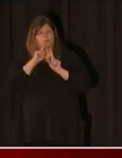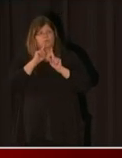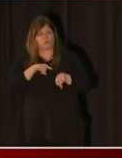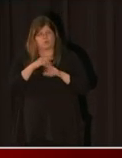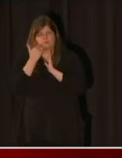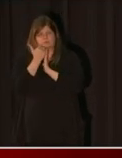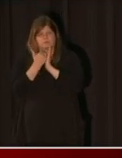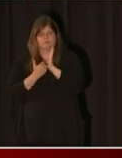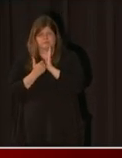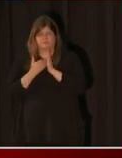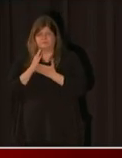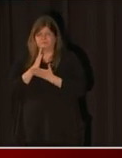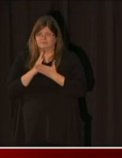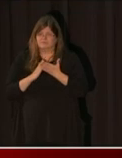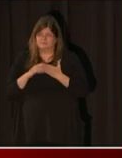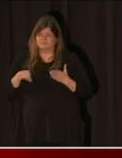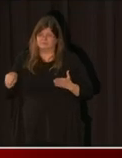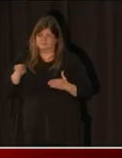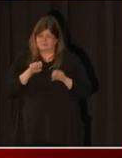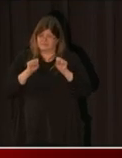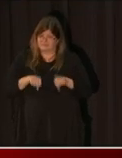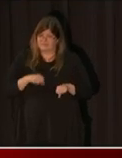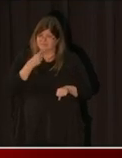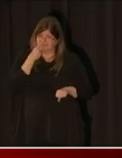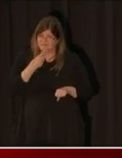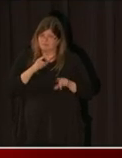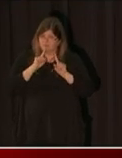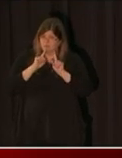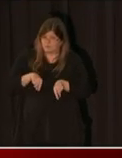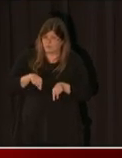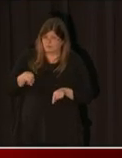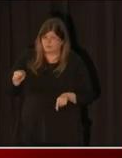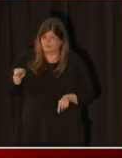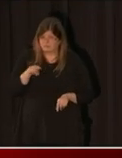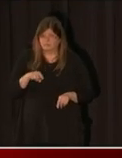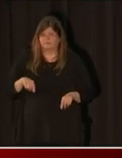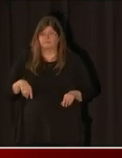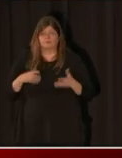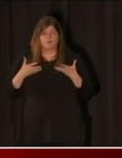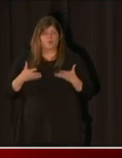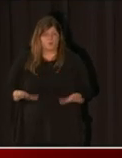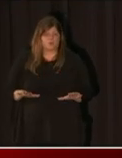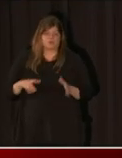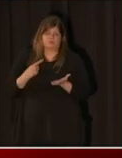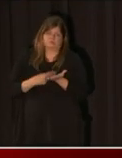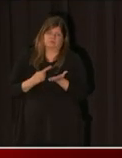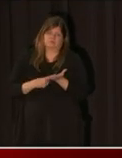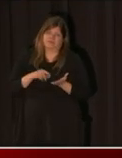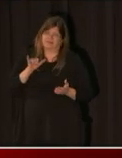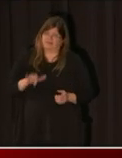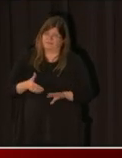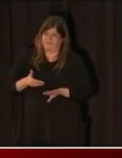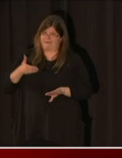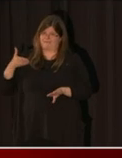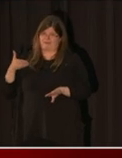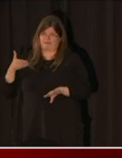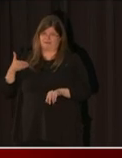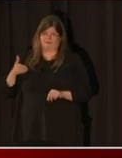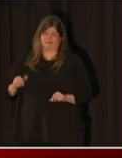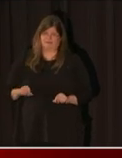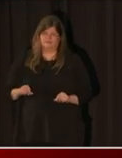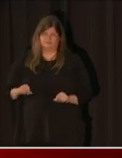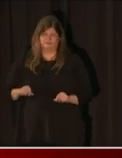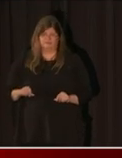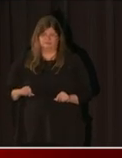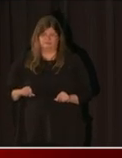things that you can see here, we've talked about in this setting before, so a lot of them are already in